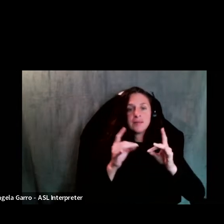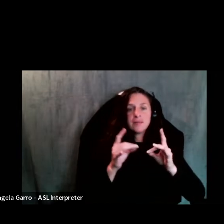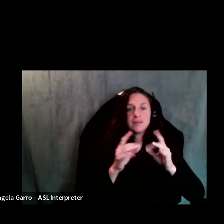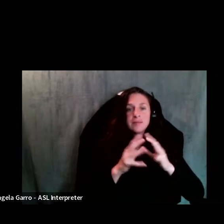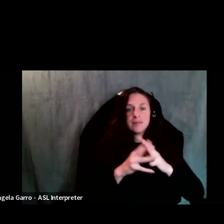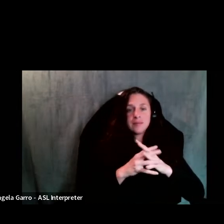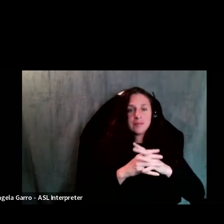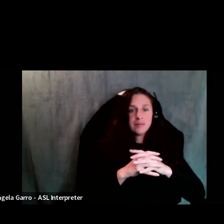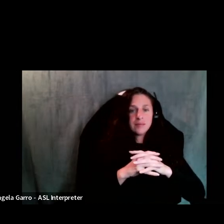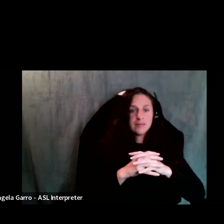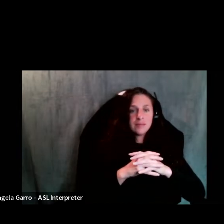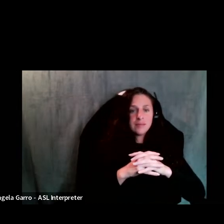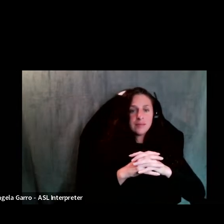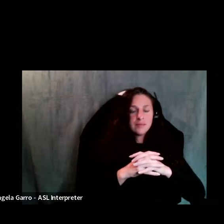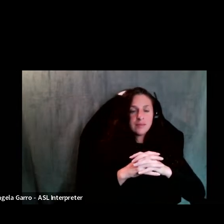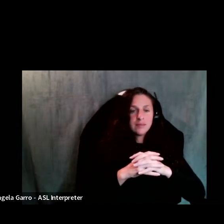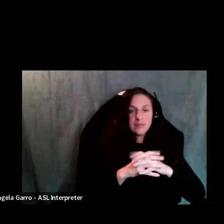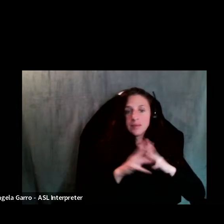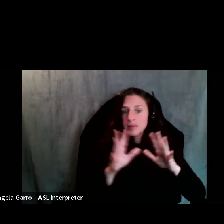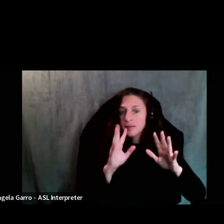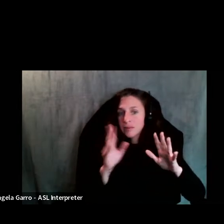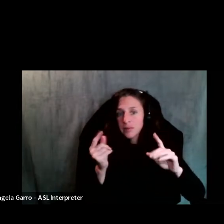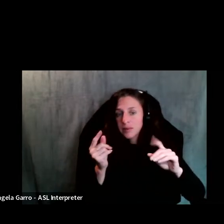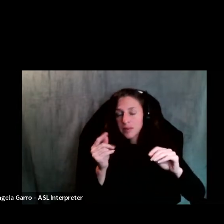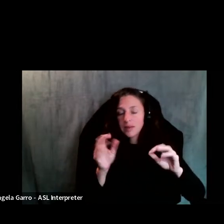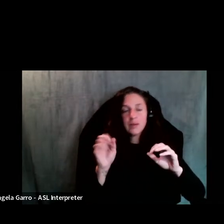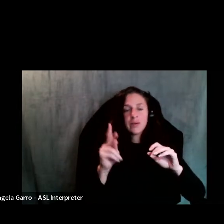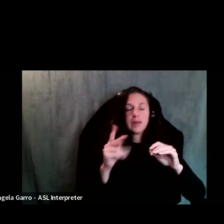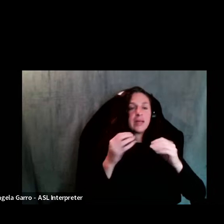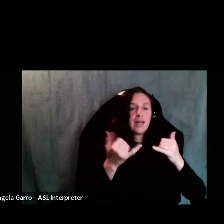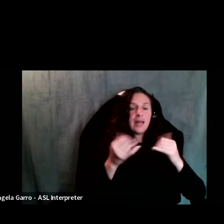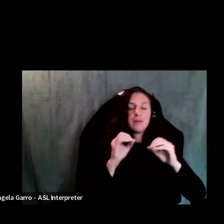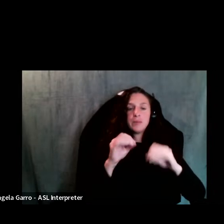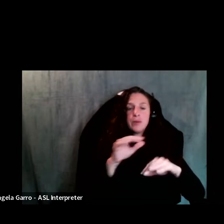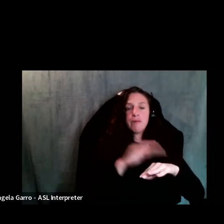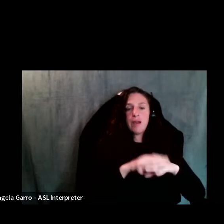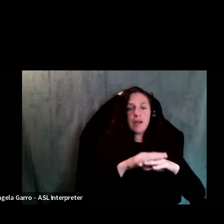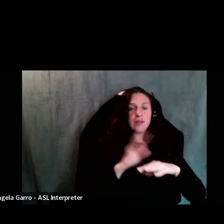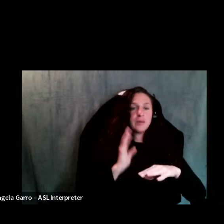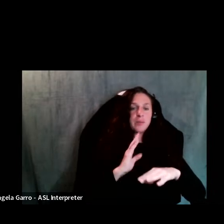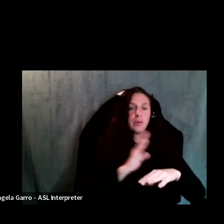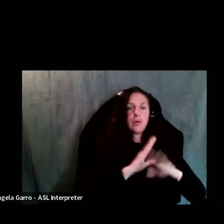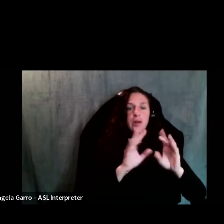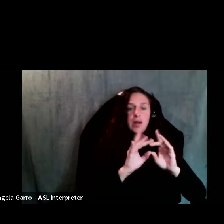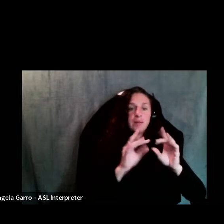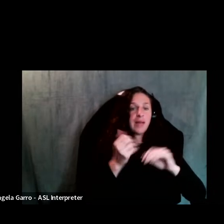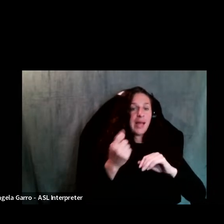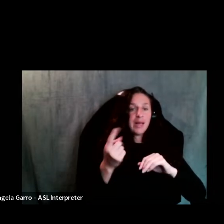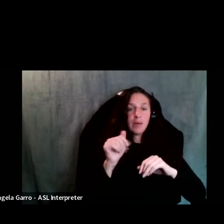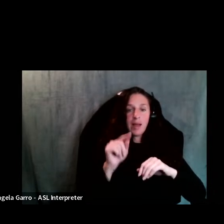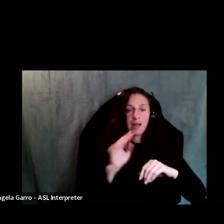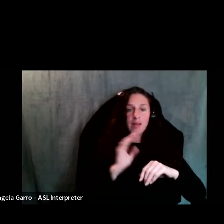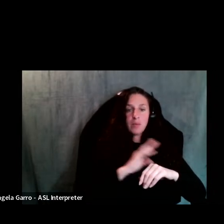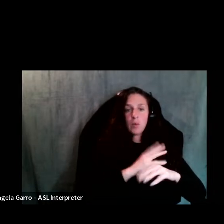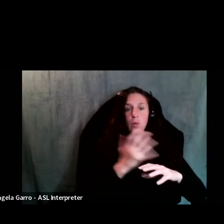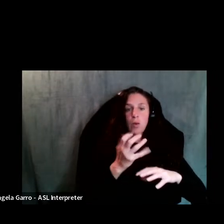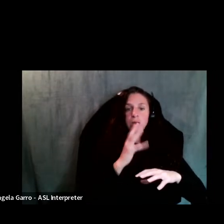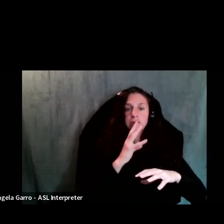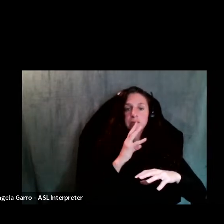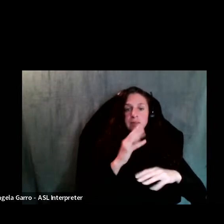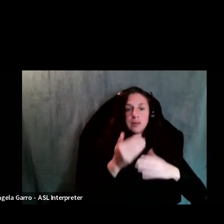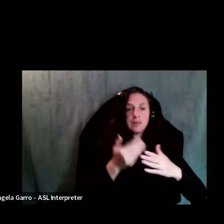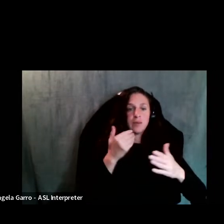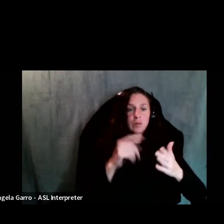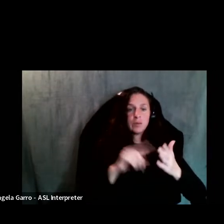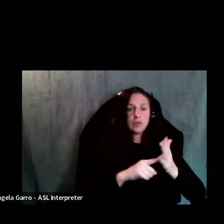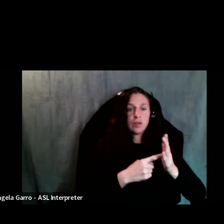What? Yeah. So now we are going to move on to board comments. Is there anyone at the board who would like to speak before we start our